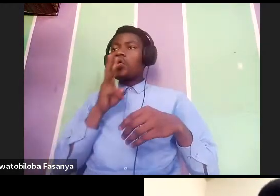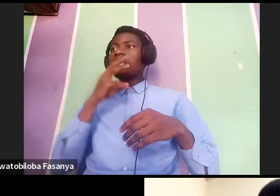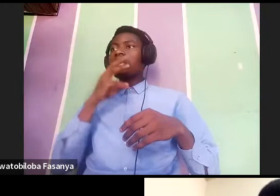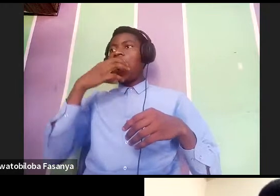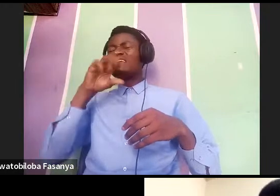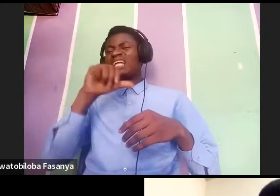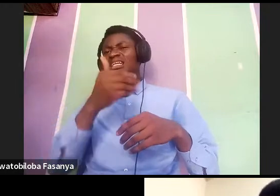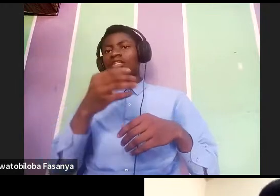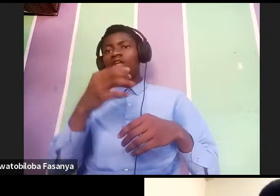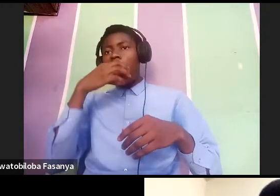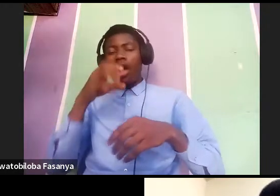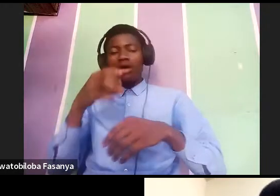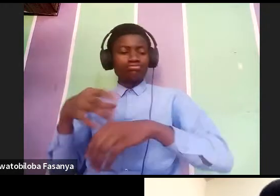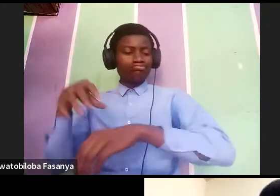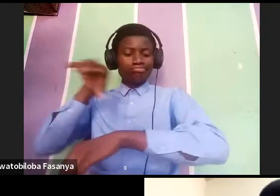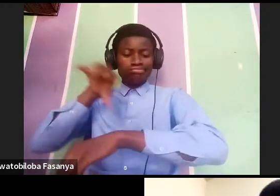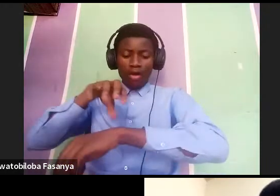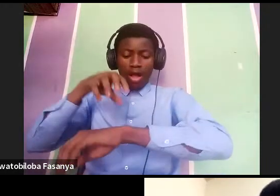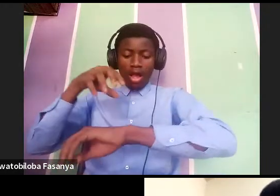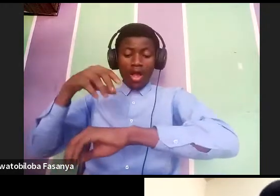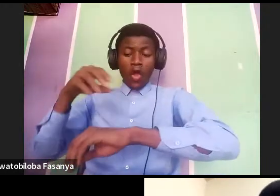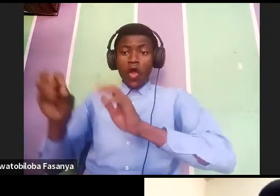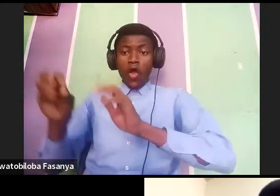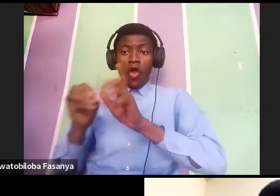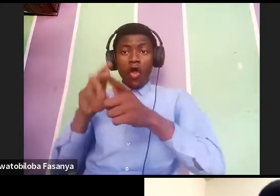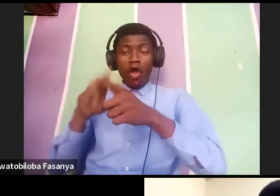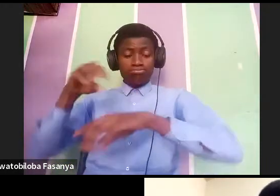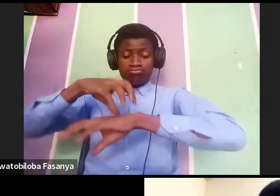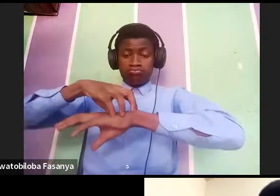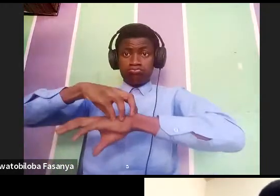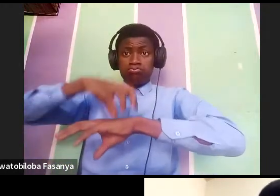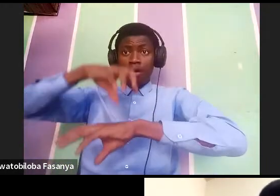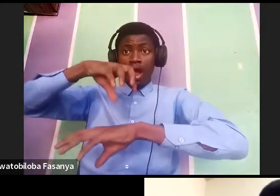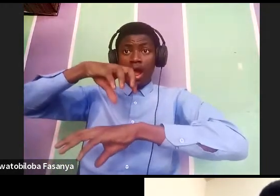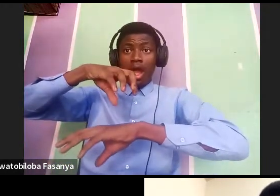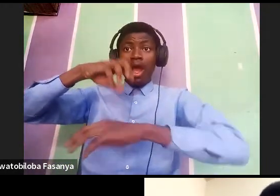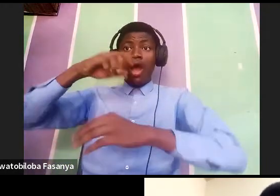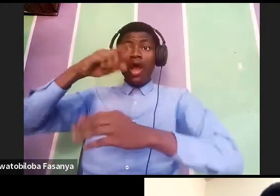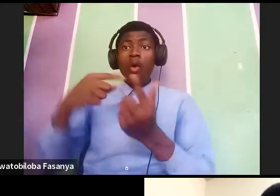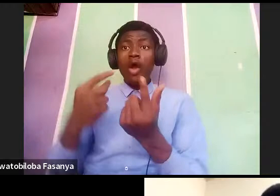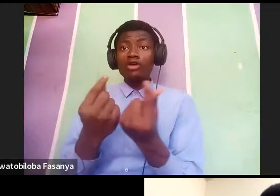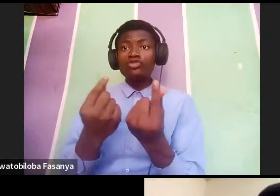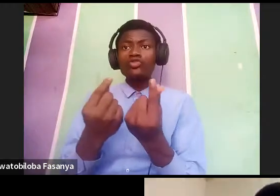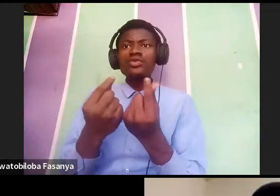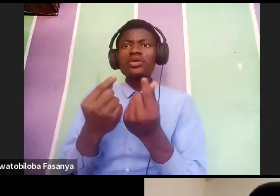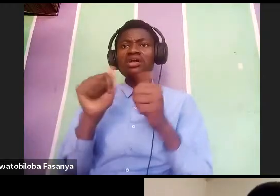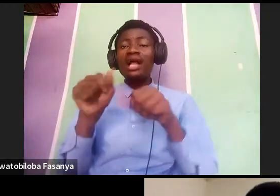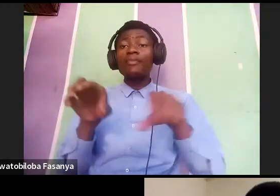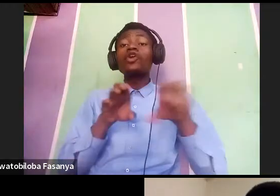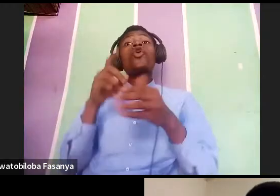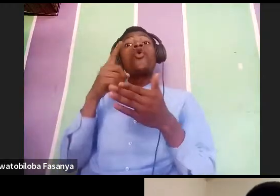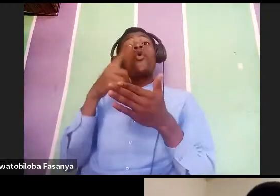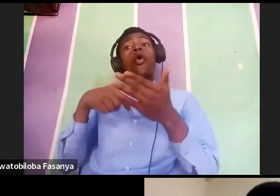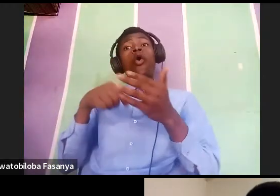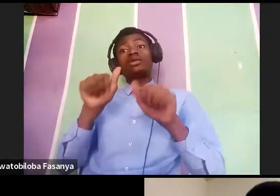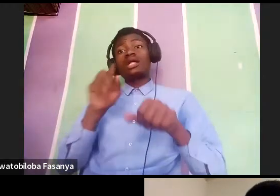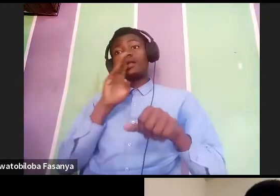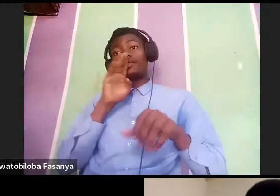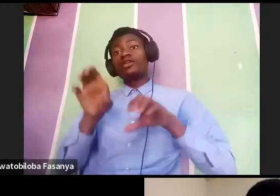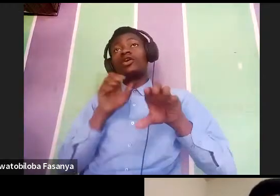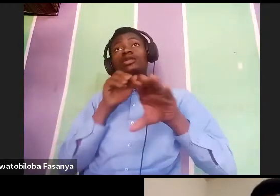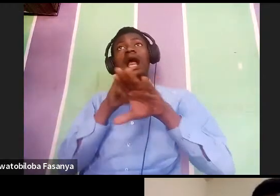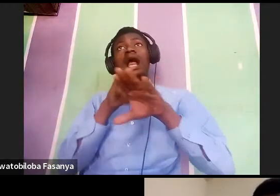And of course, if there's swelling as well, I think we've talked about the things that can be done basically at home. So I think those are the things we've